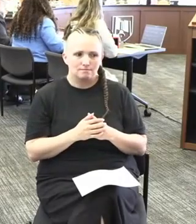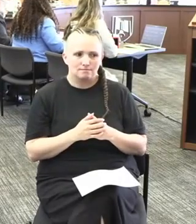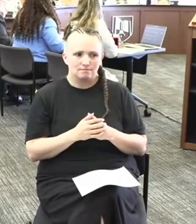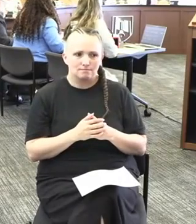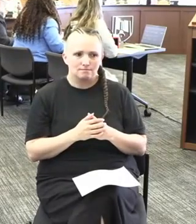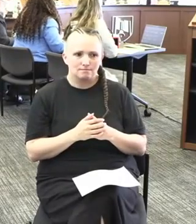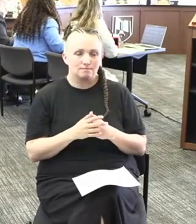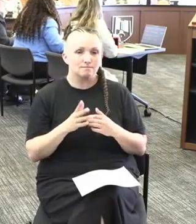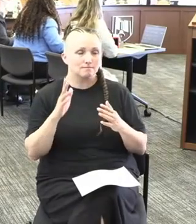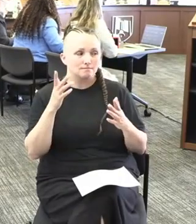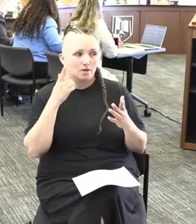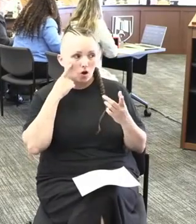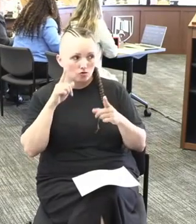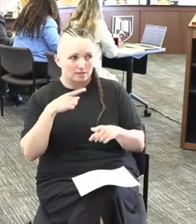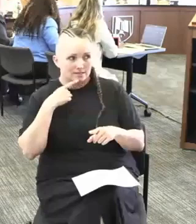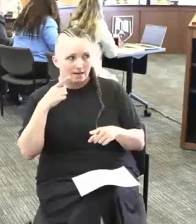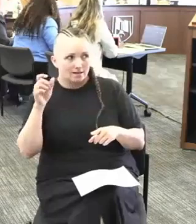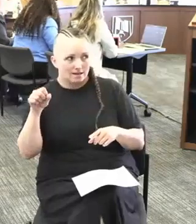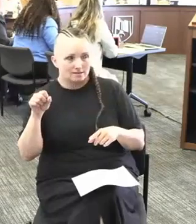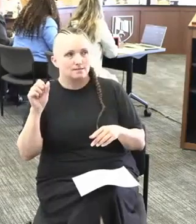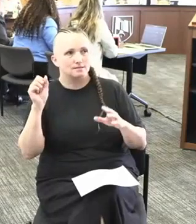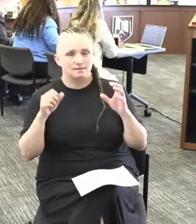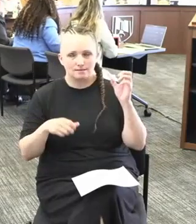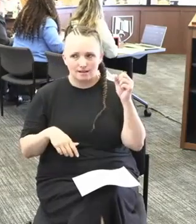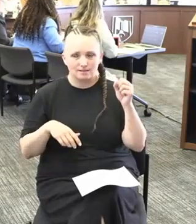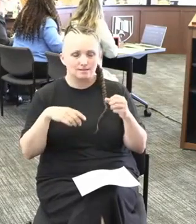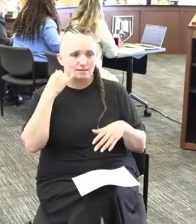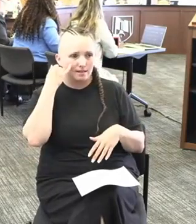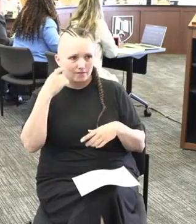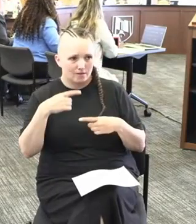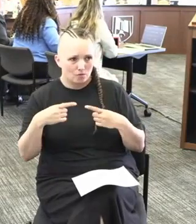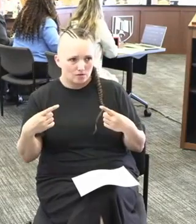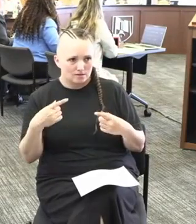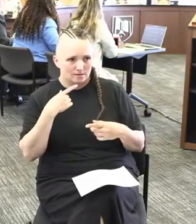I'm sorry. All in favor say aye. Aye. All opposed say no.